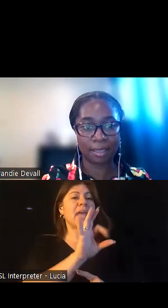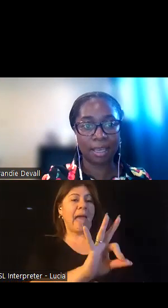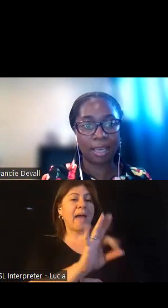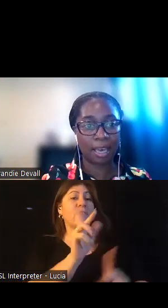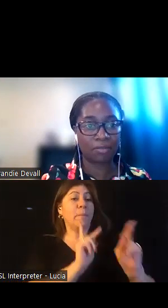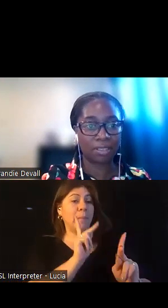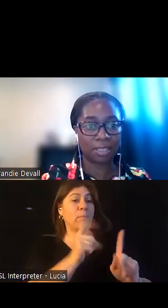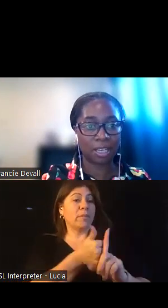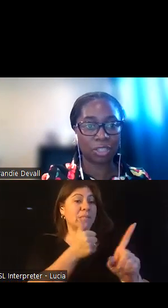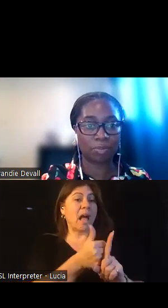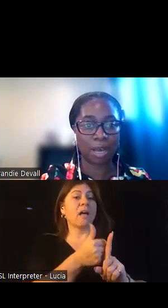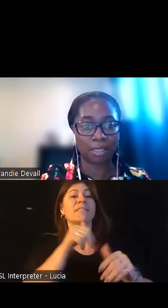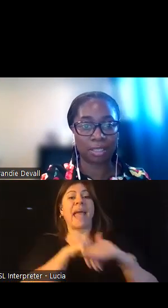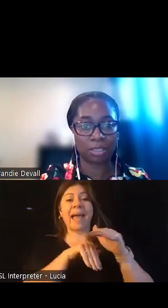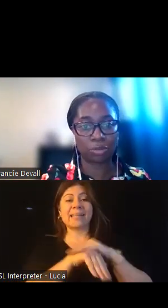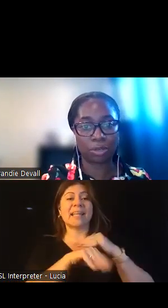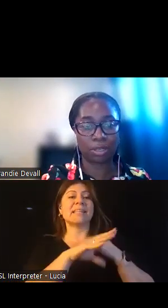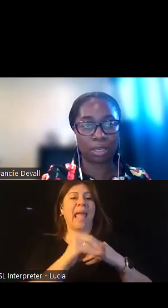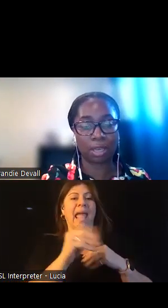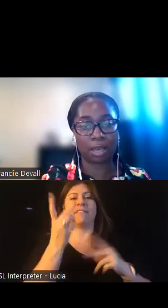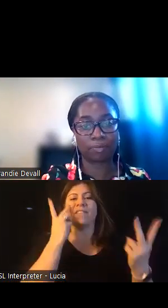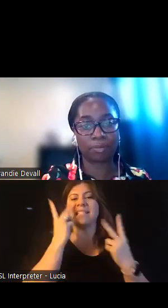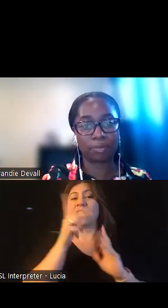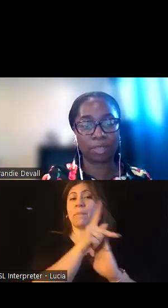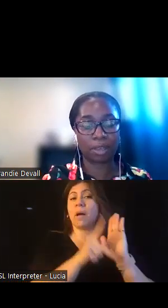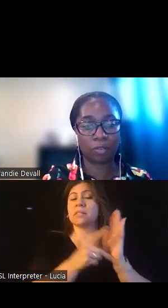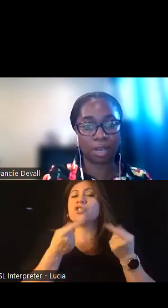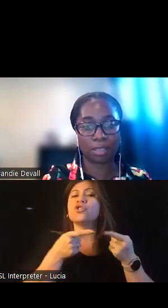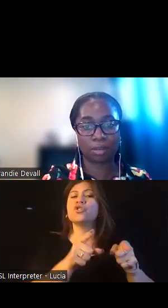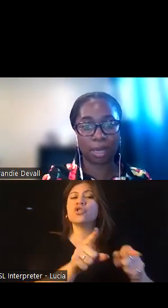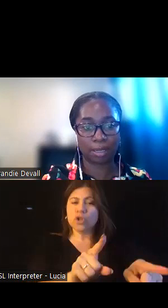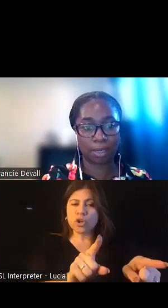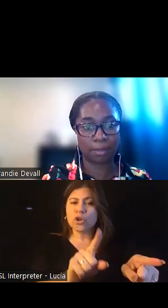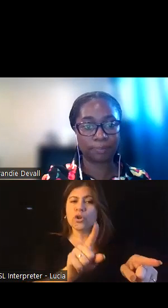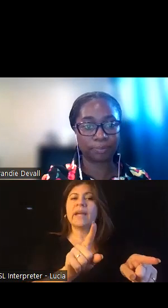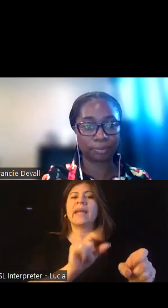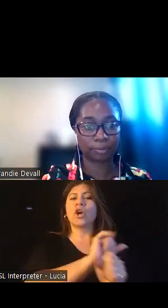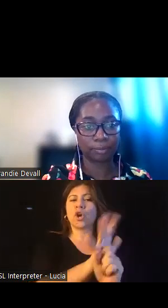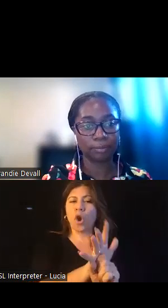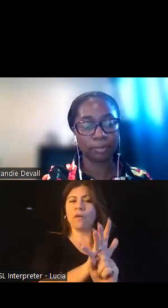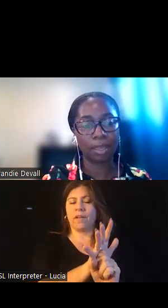access and visitation policies during the COVID-19 pandemic.